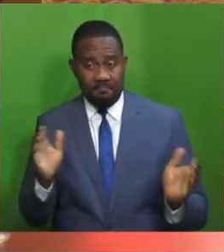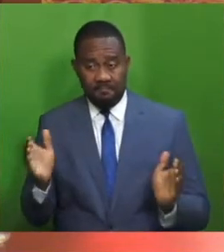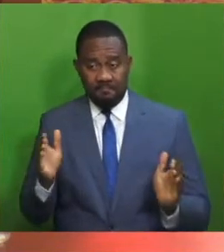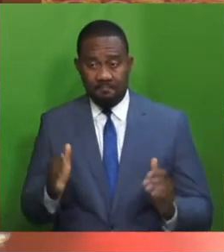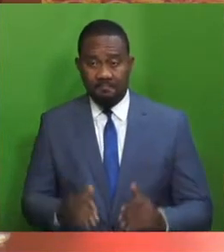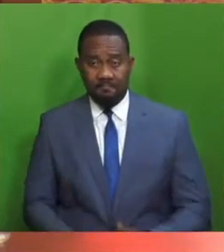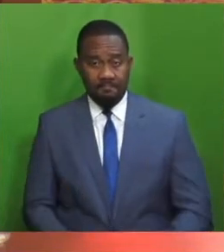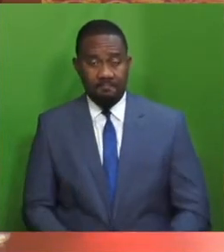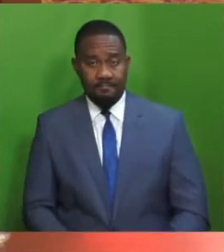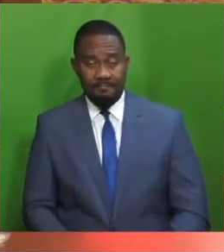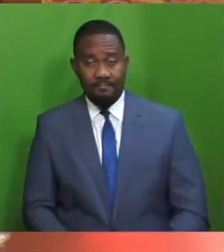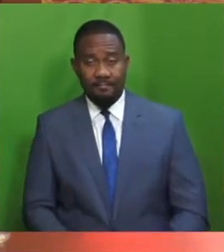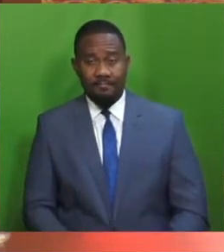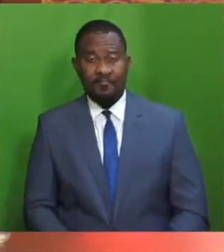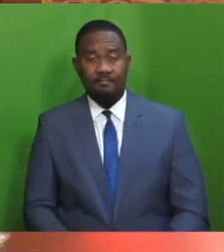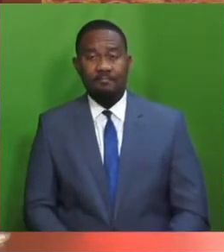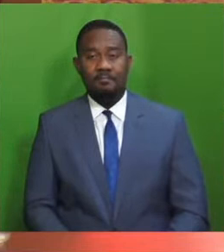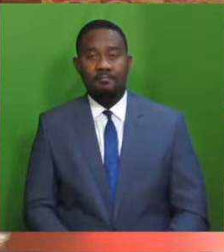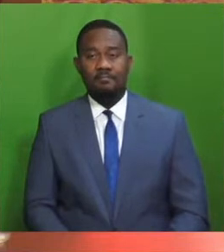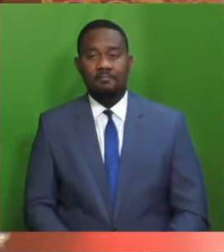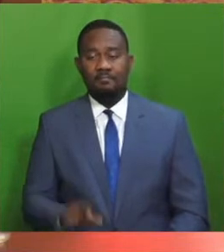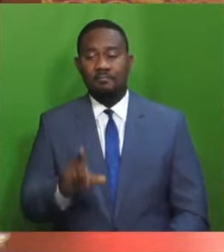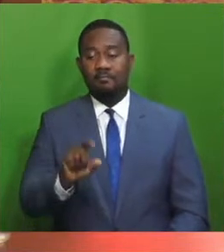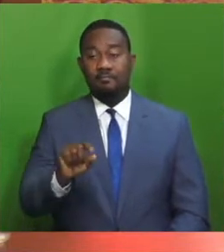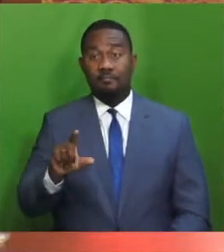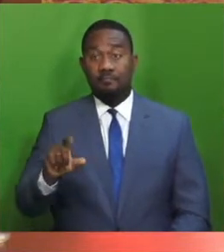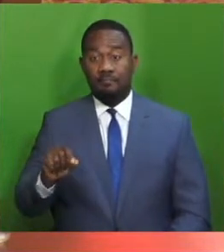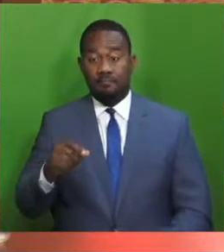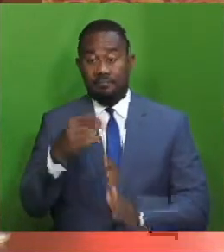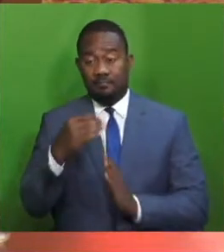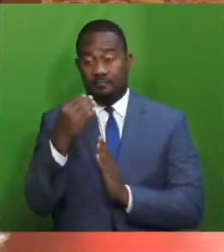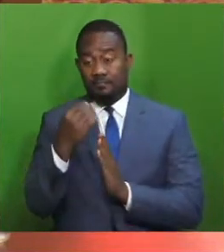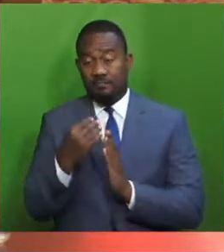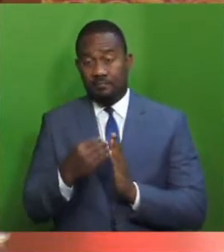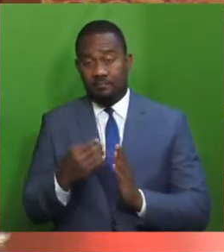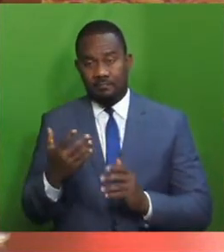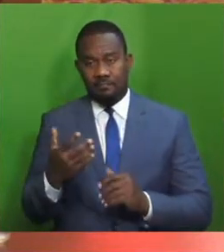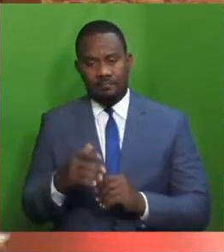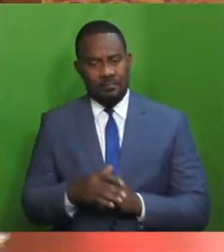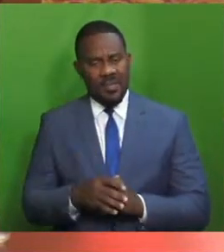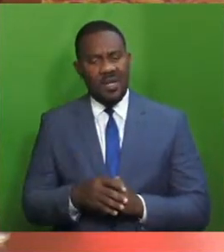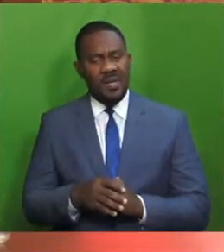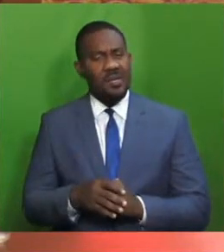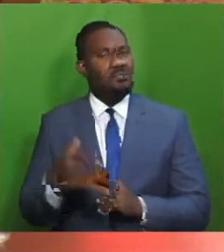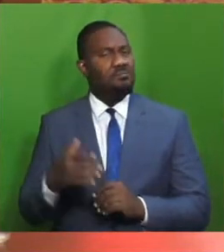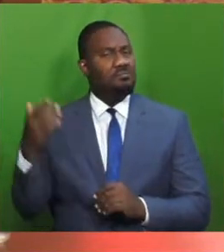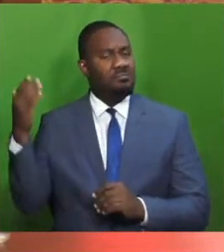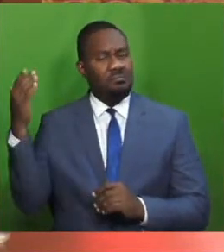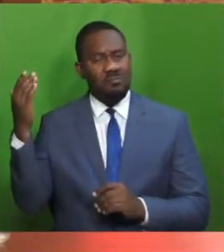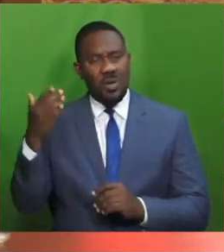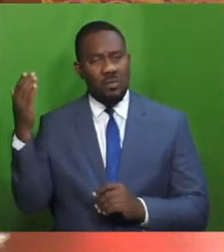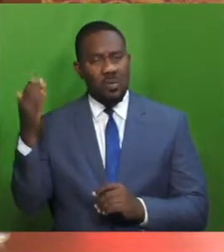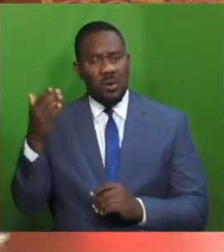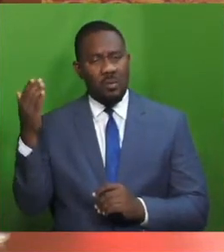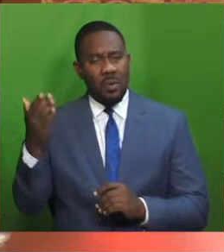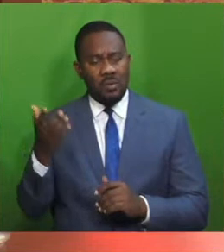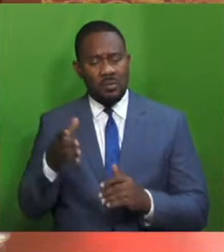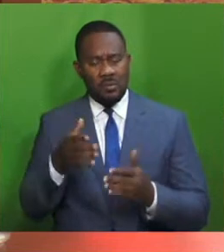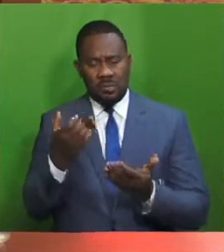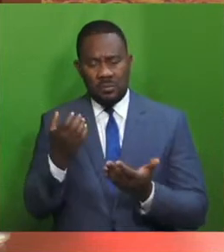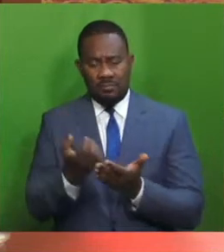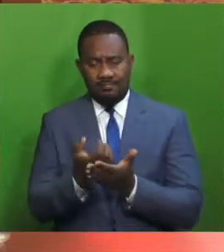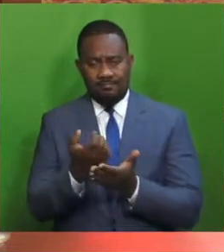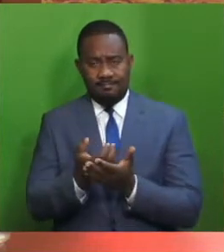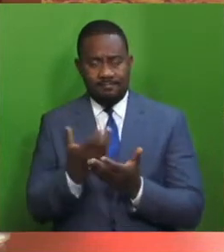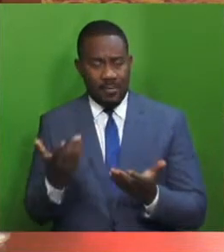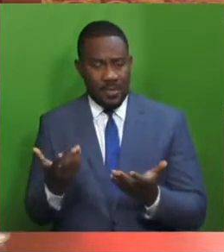The minister in the 2020 budget statement did not mince words in his description of the economy that the